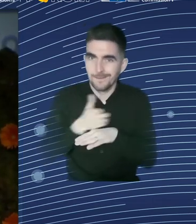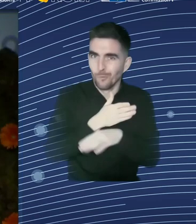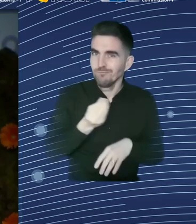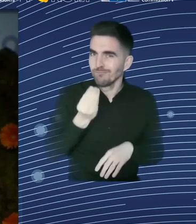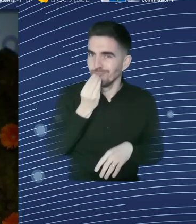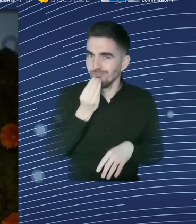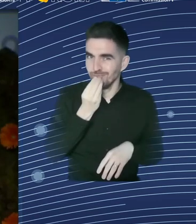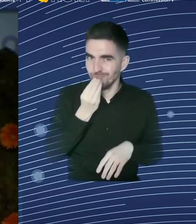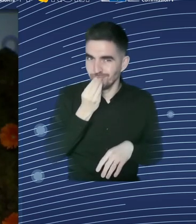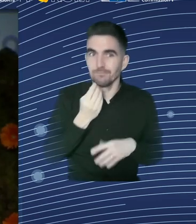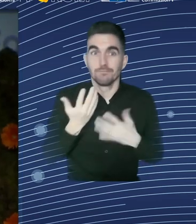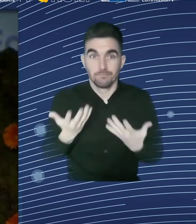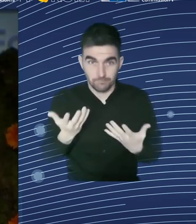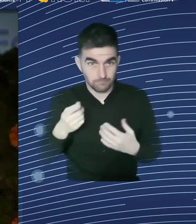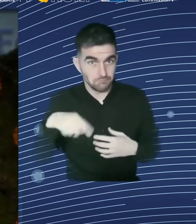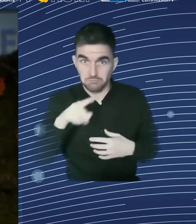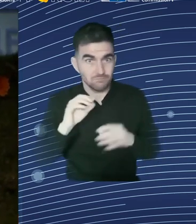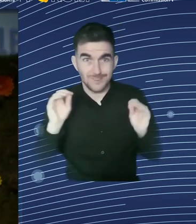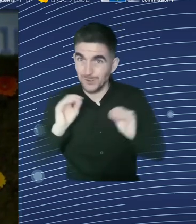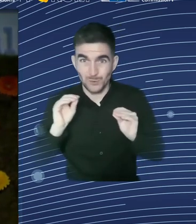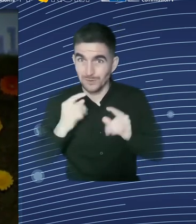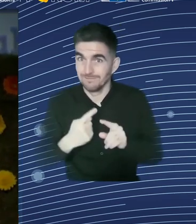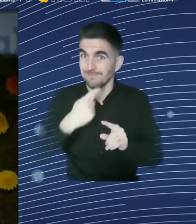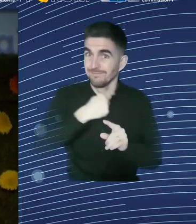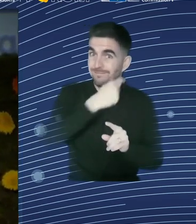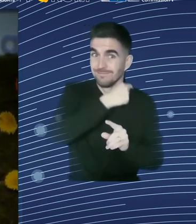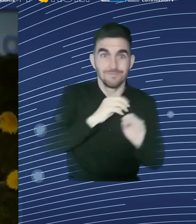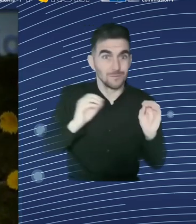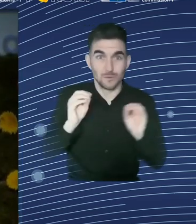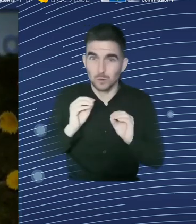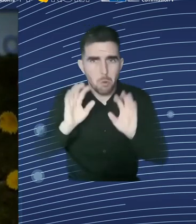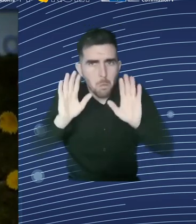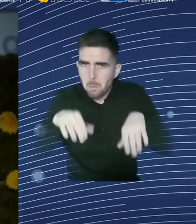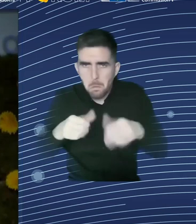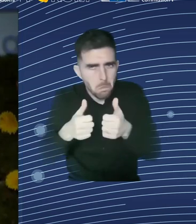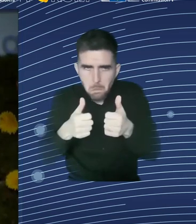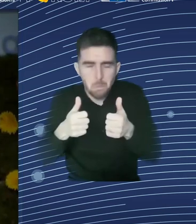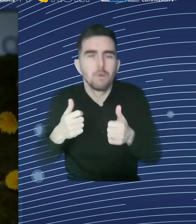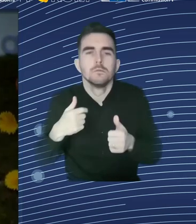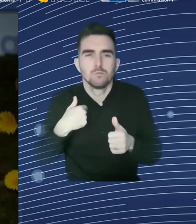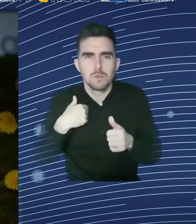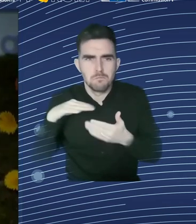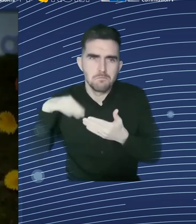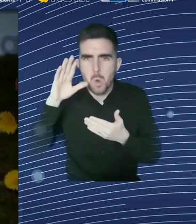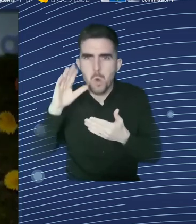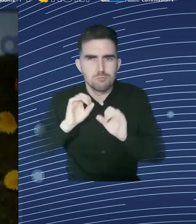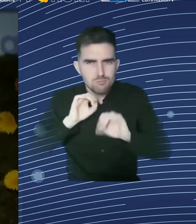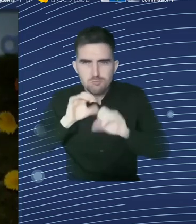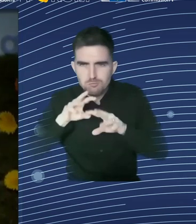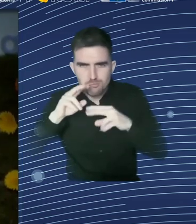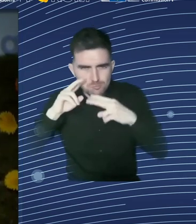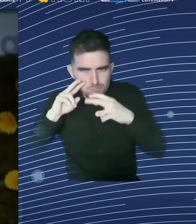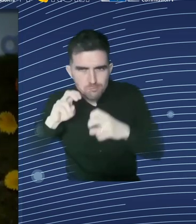we focused on the more general aspects of labor and skills gaps and